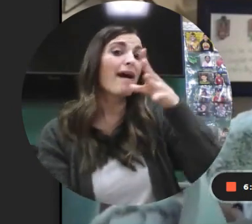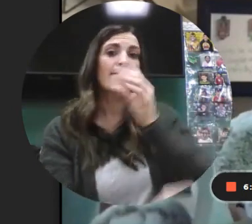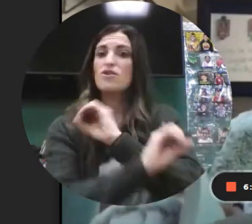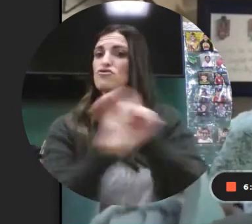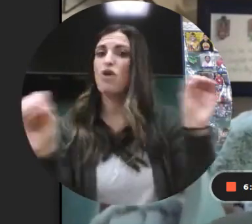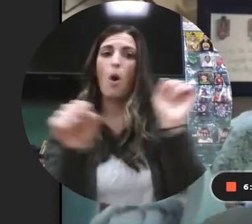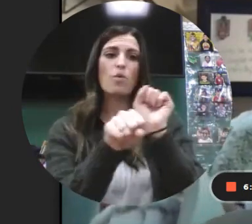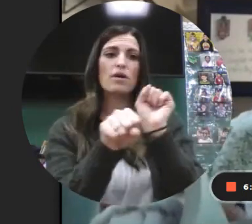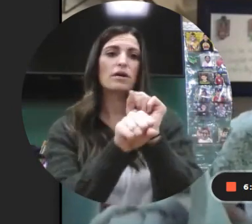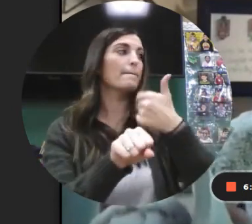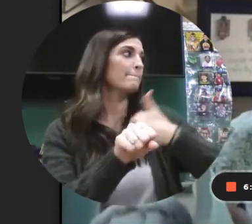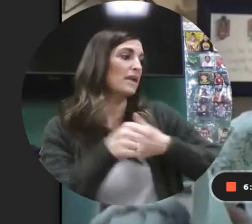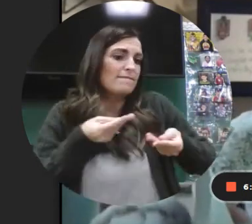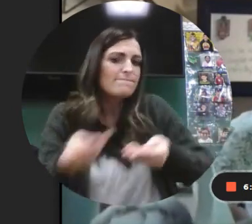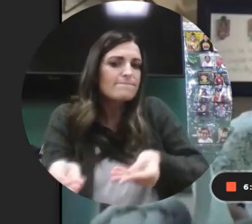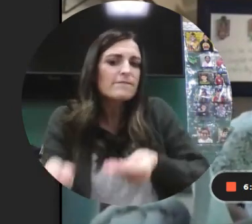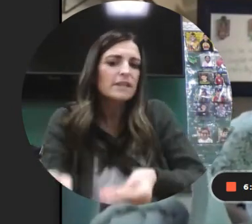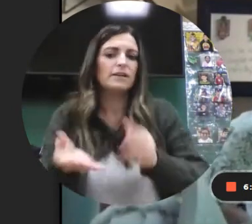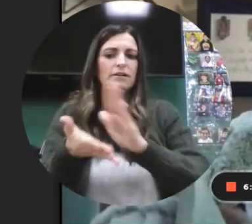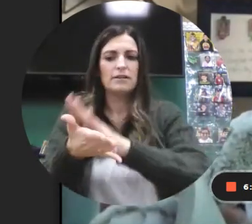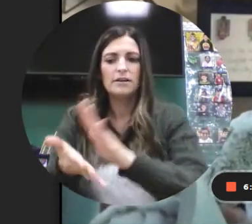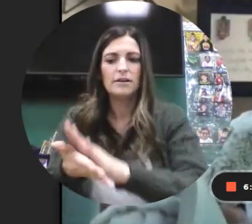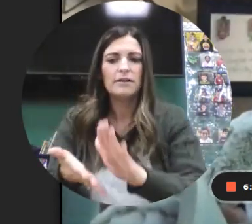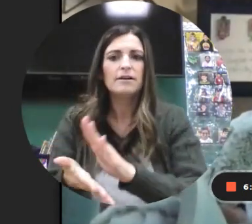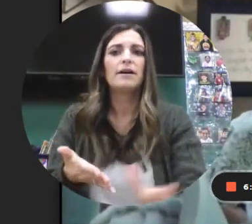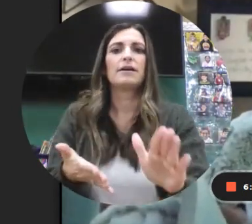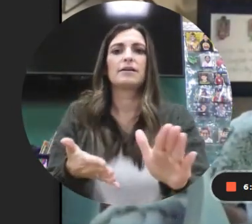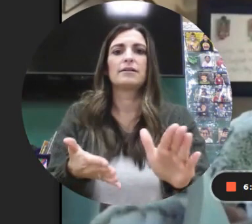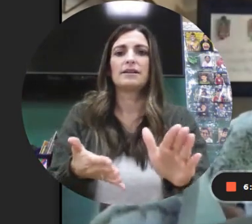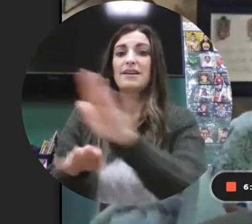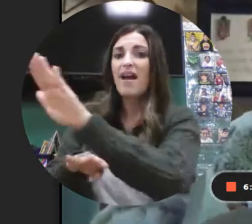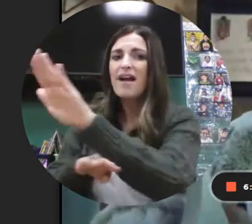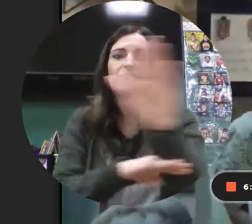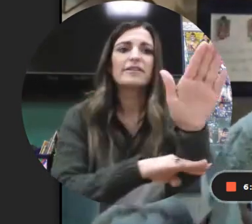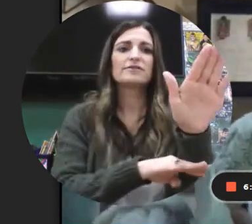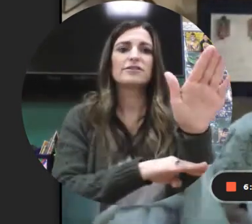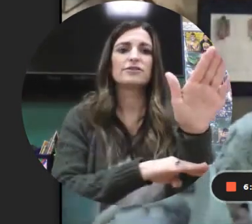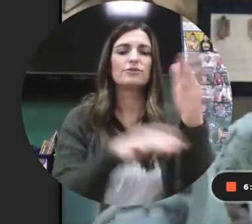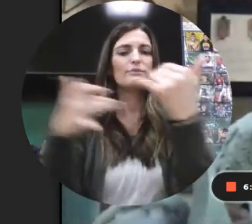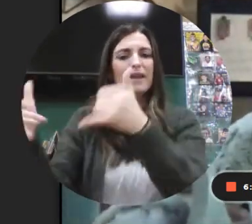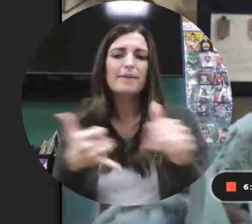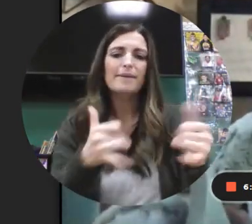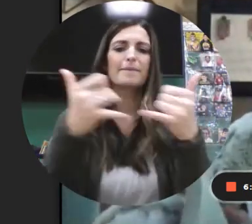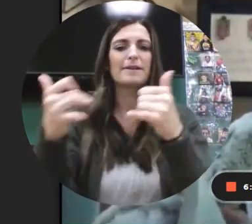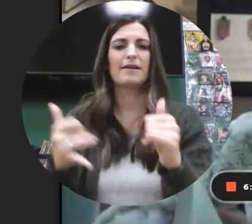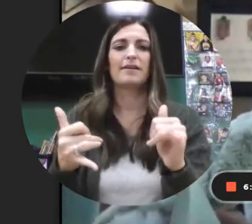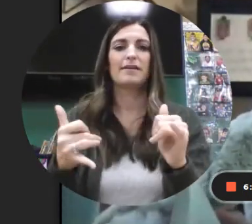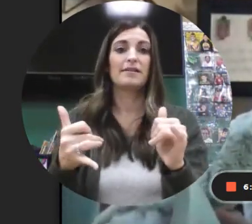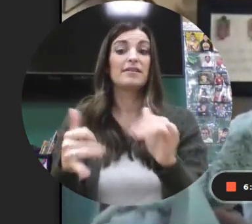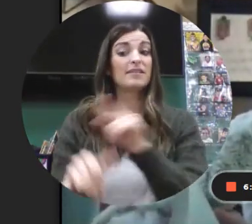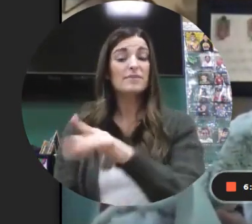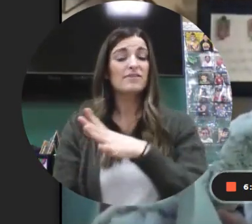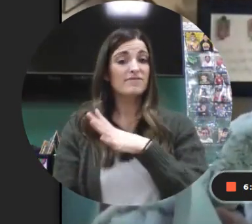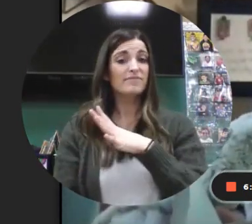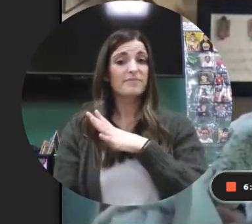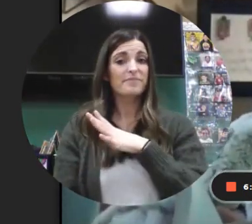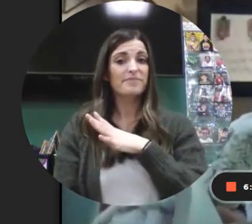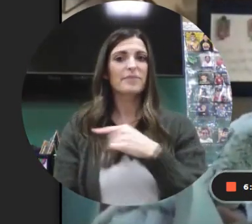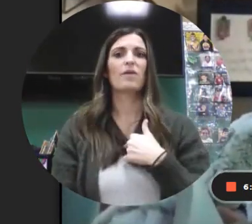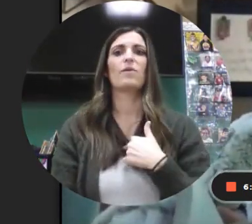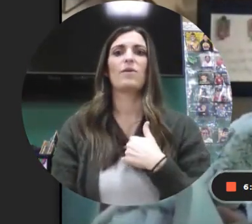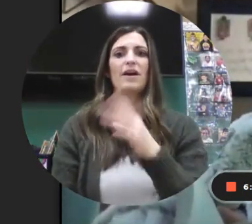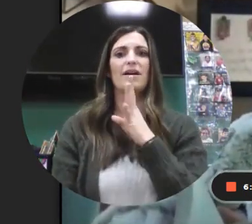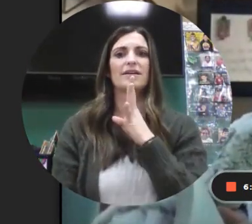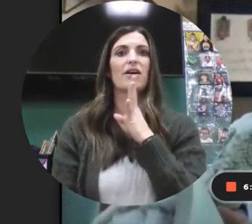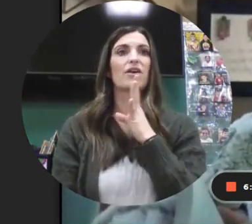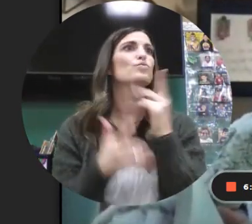I'll feed him. I'll clean up after him. I'll play with him every afternoon and every weekend so he won't be lonely. I talked super fast so